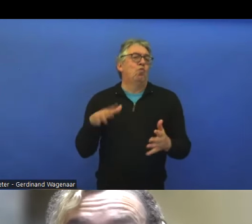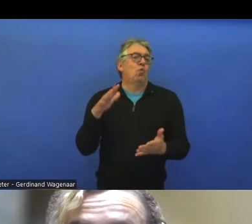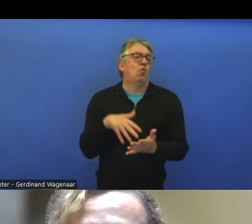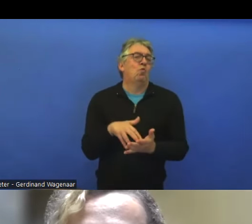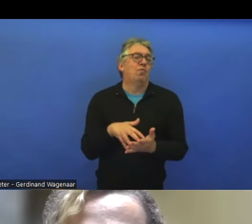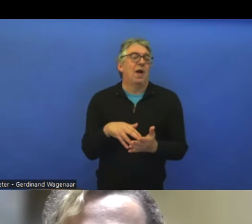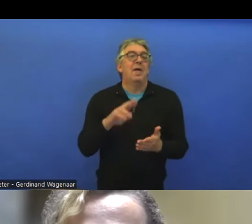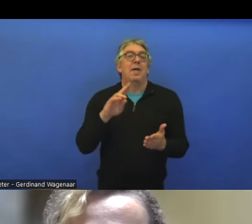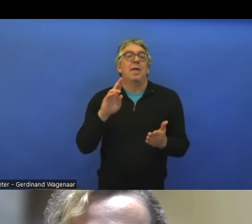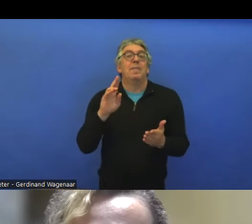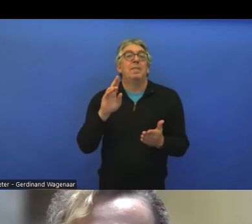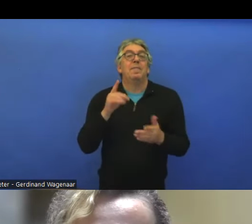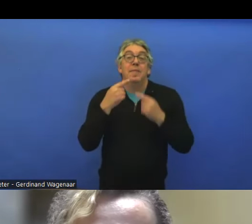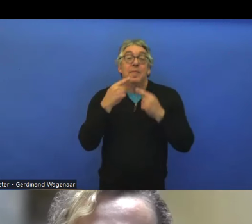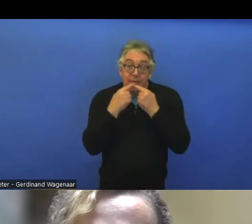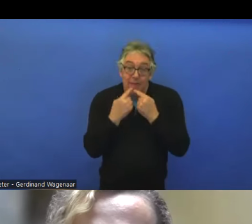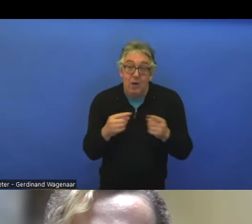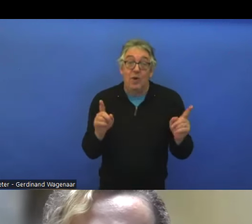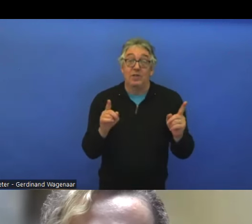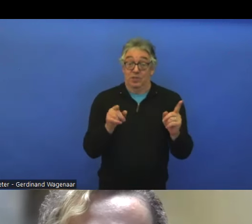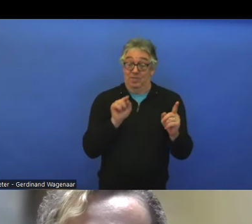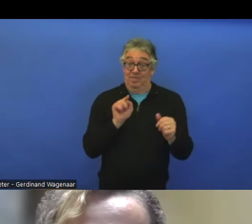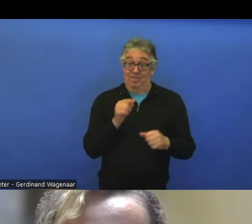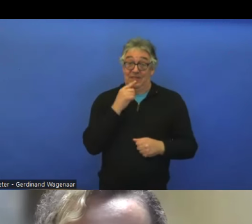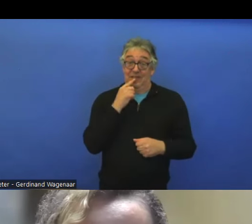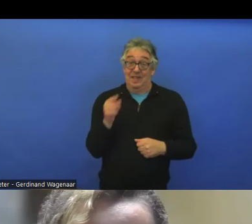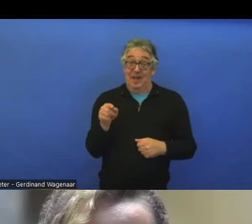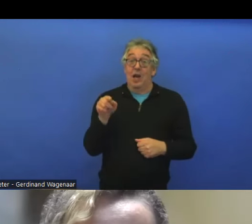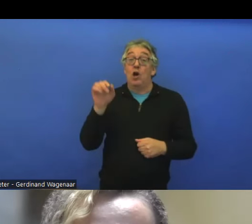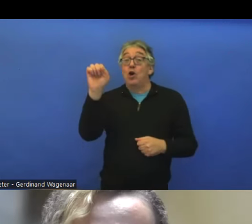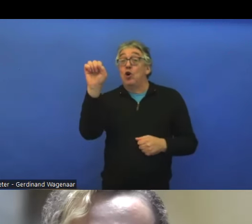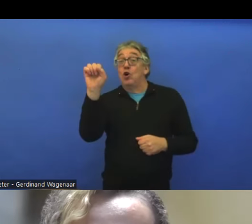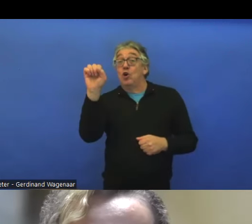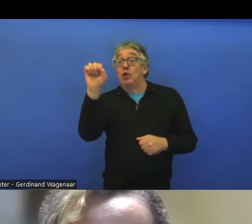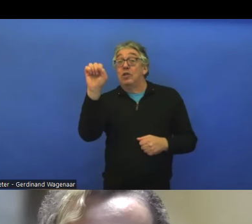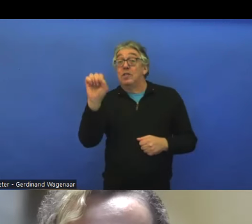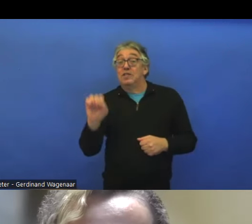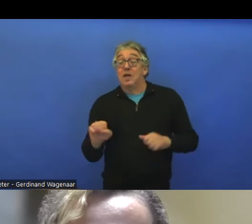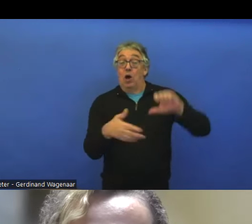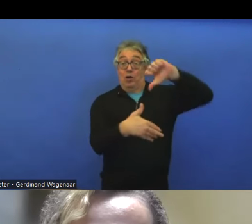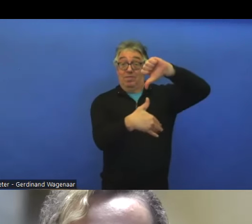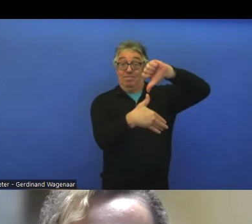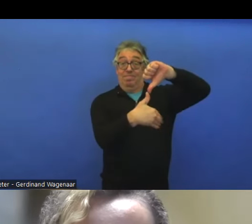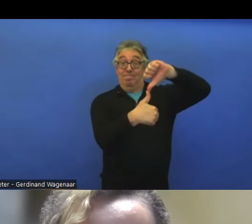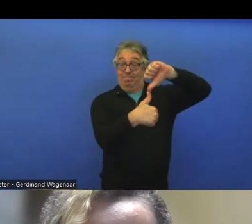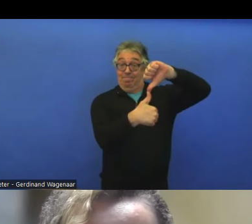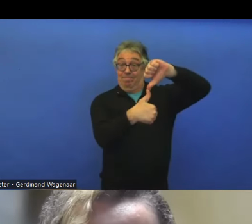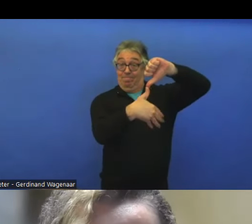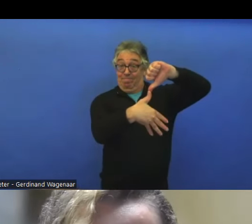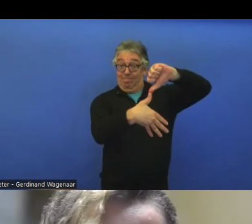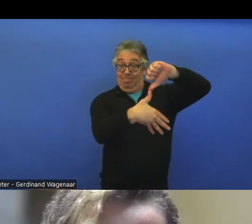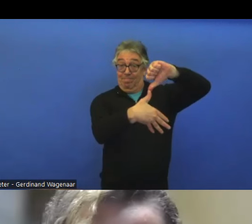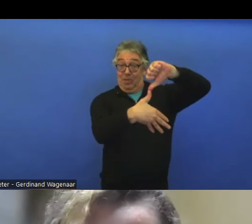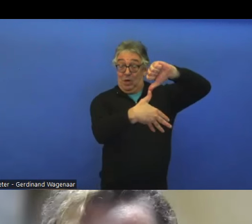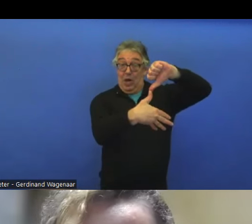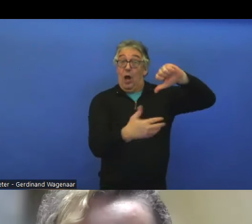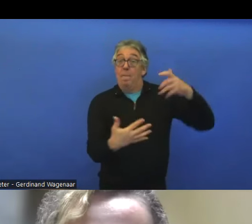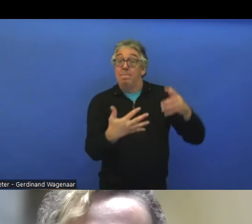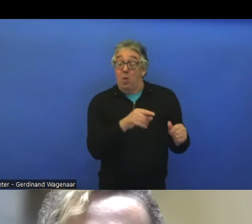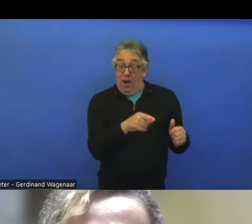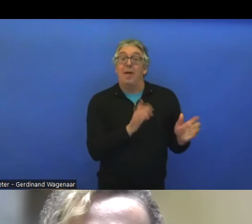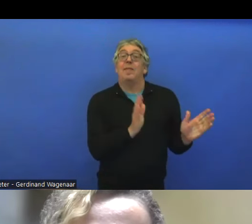a broader definition for countries in South and Central America. I'm not going to